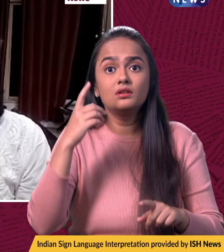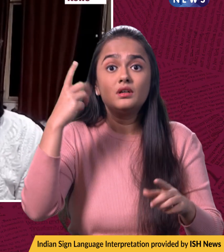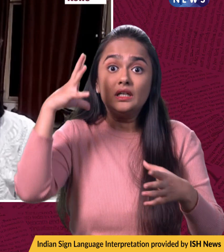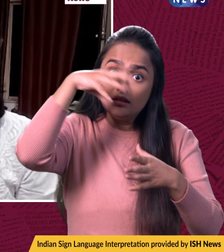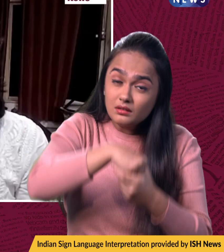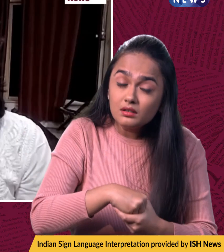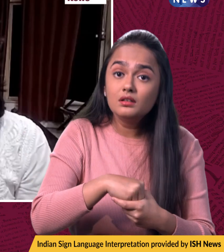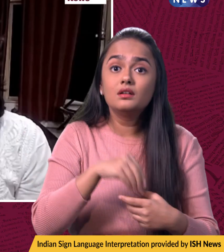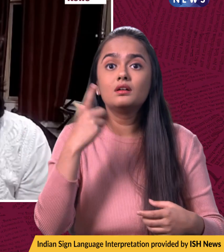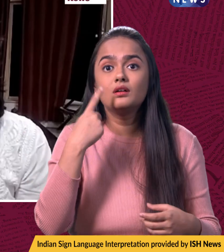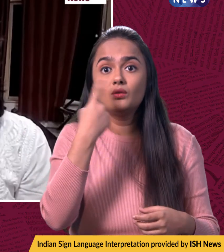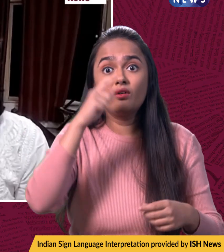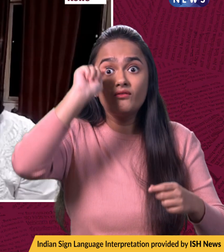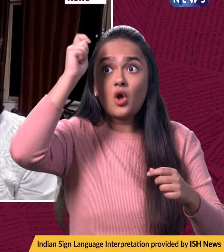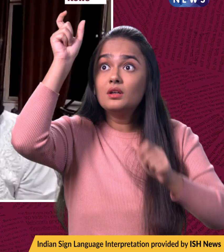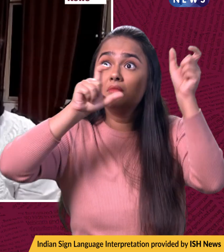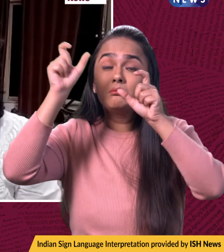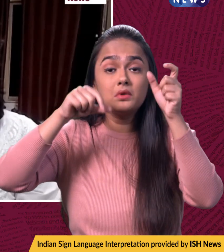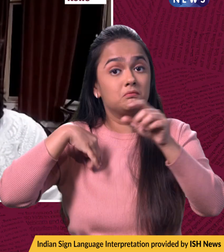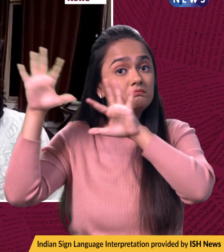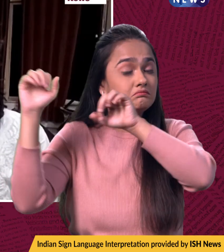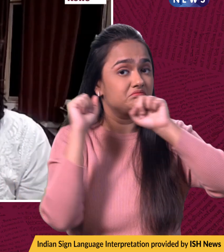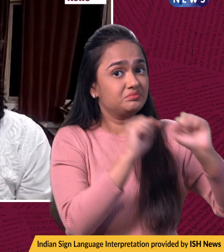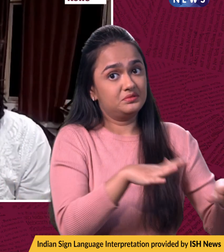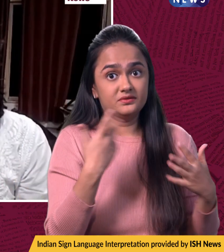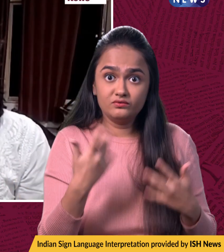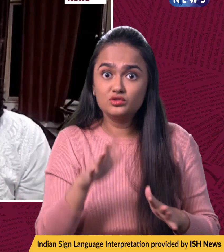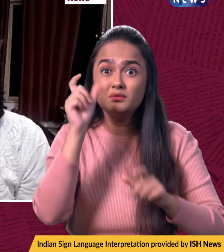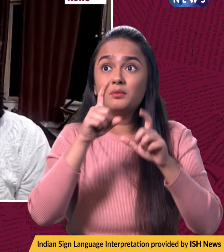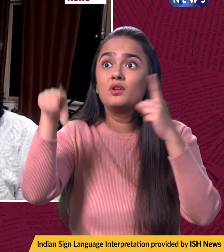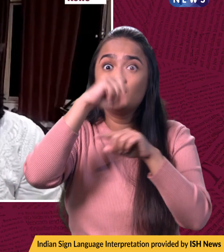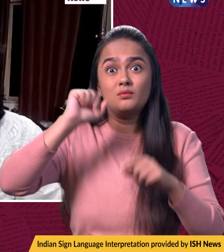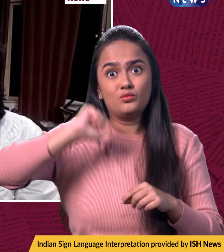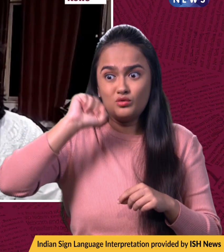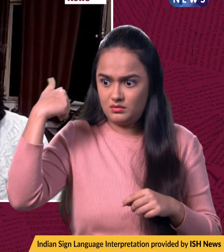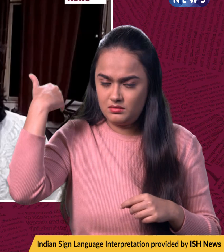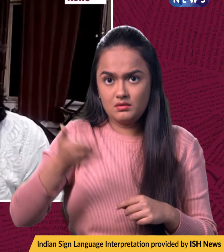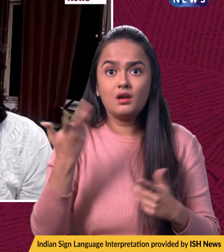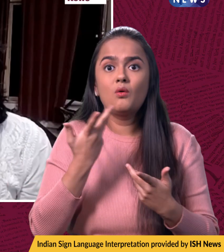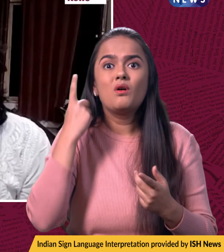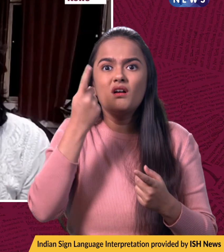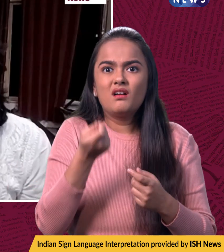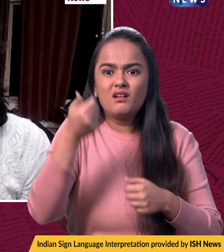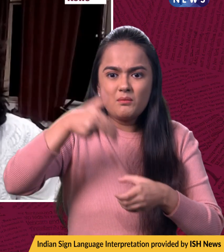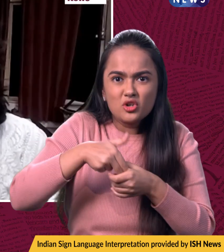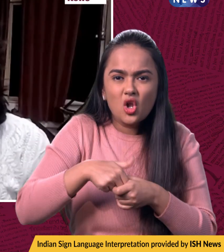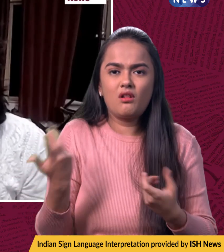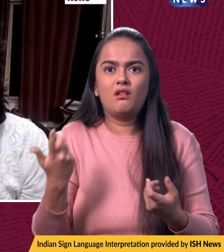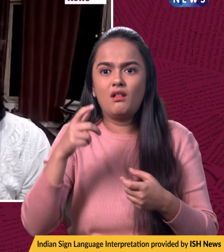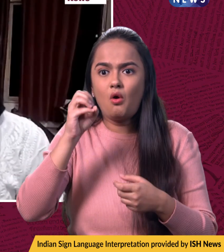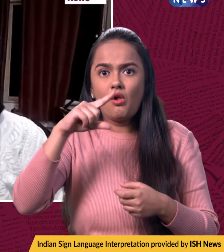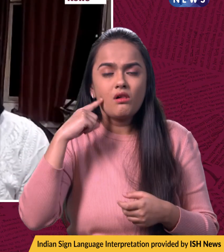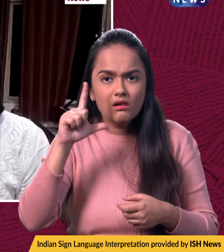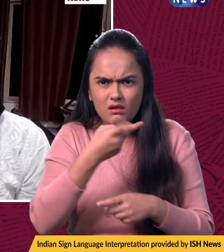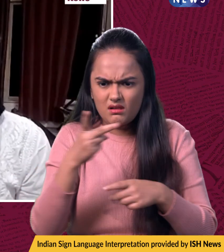a substantial number of foreign nationals. People have been protesting across the country, if you remember, over the rise in fuel